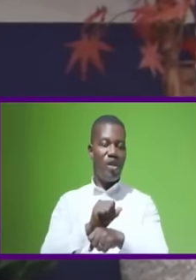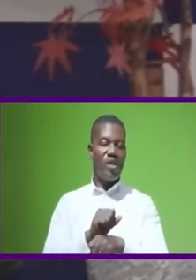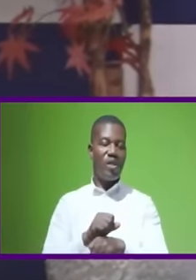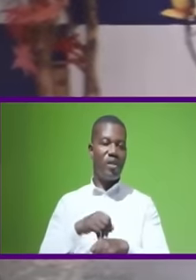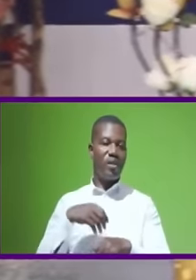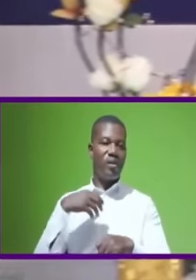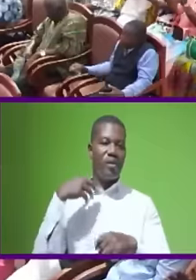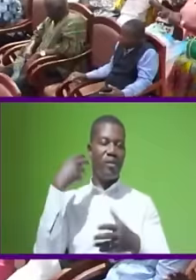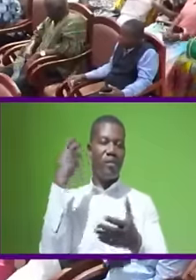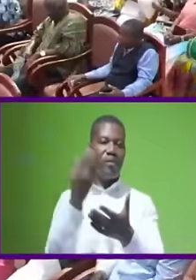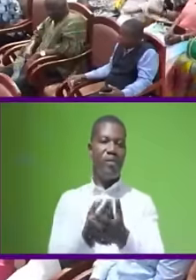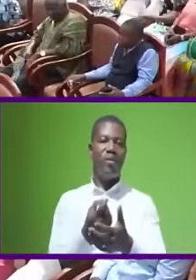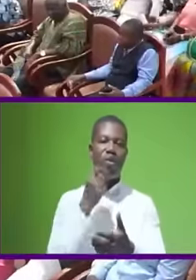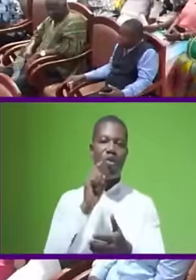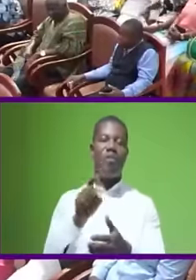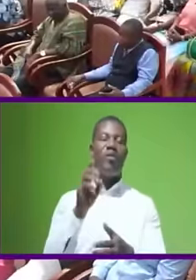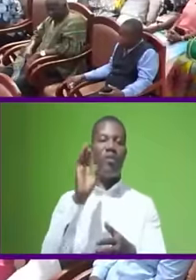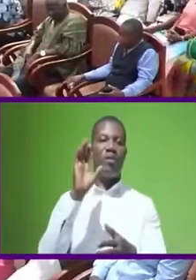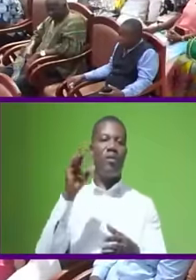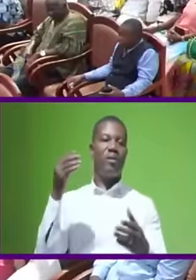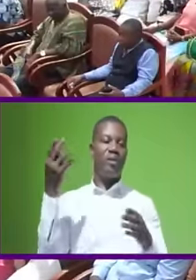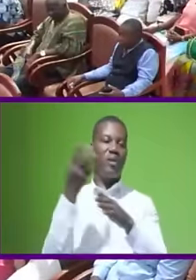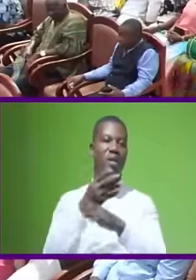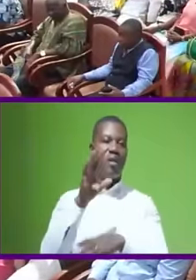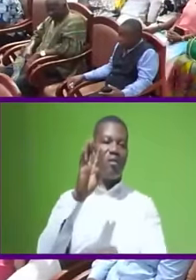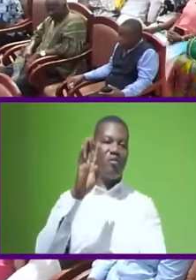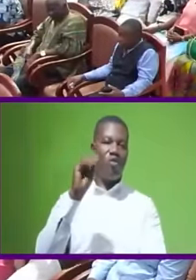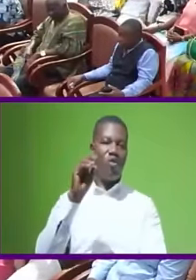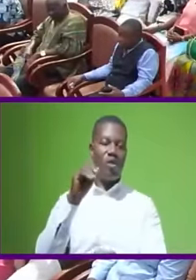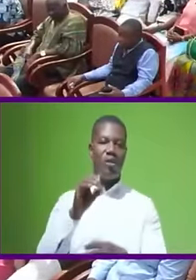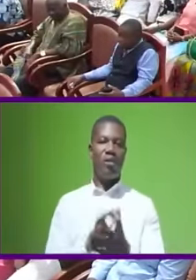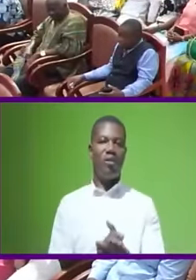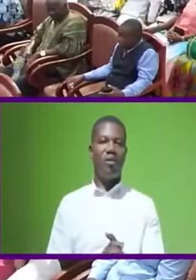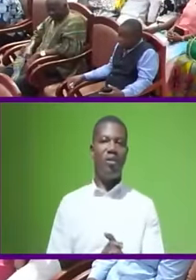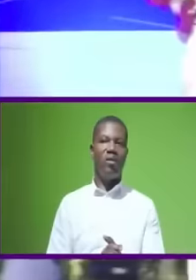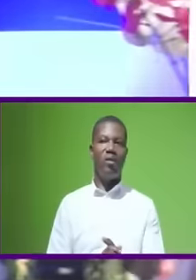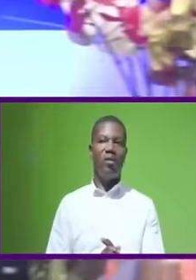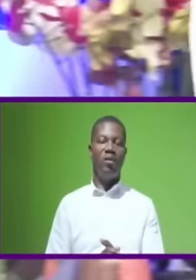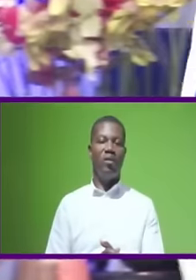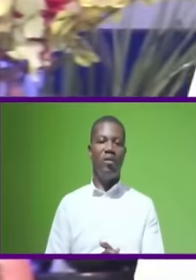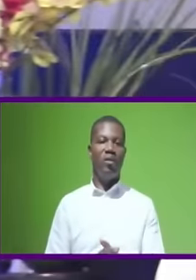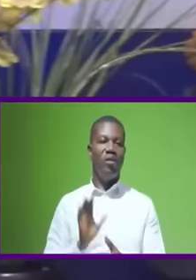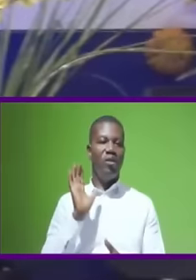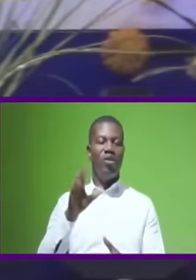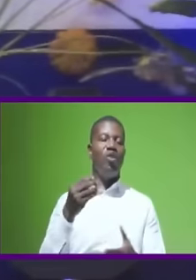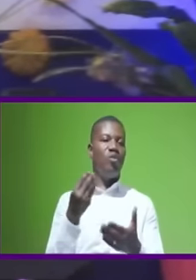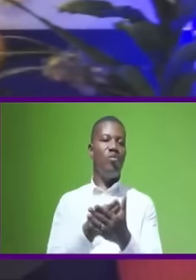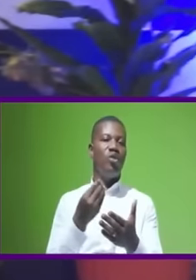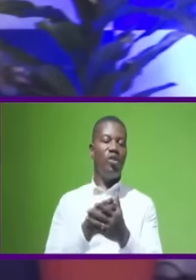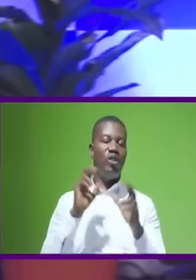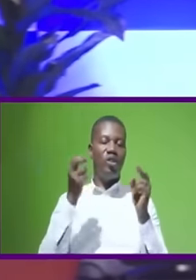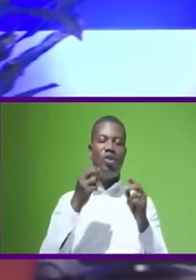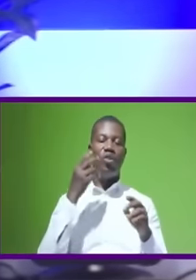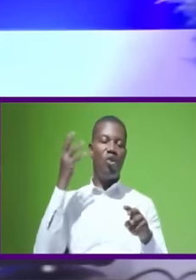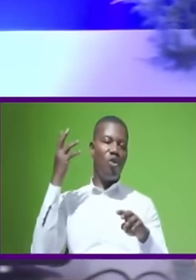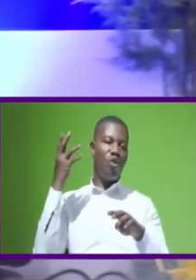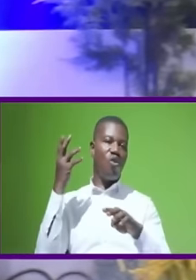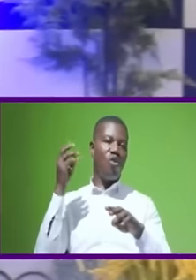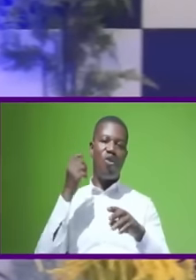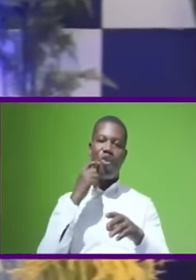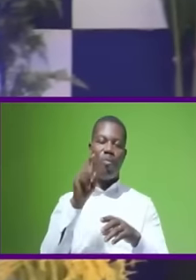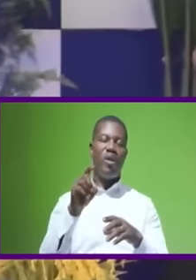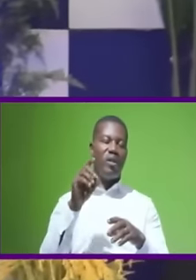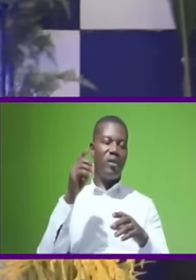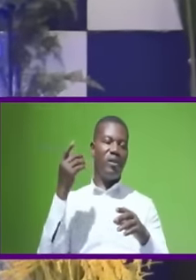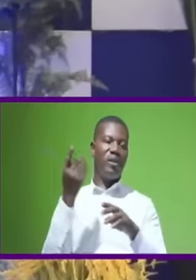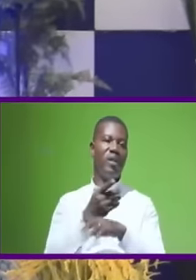What level that your business is, I command times 40. And I pray times 40 into